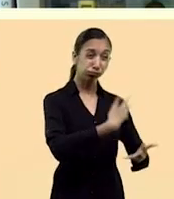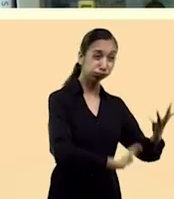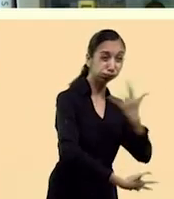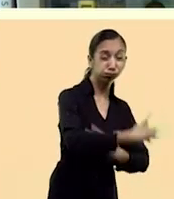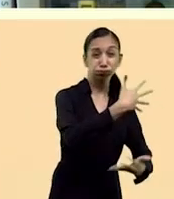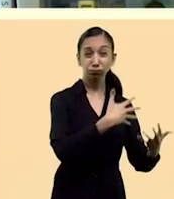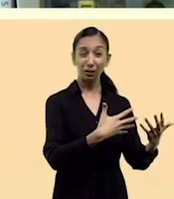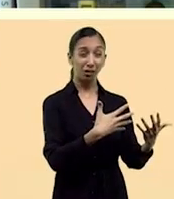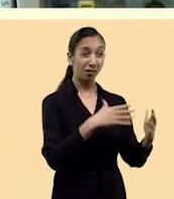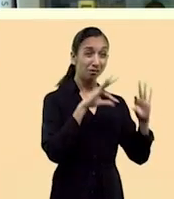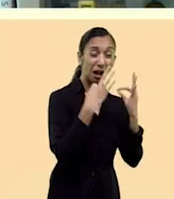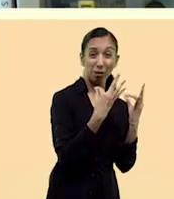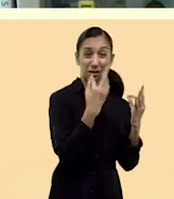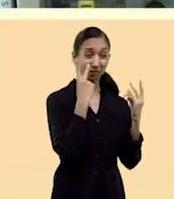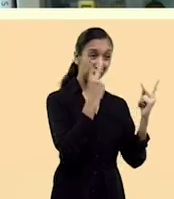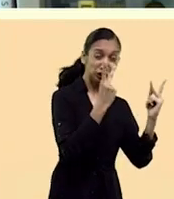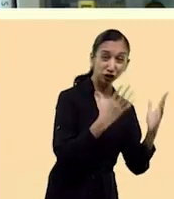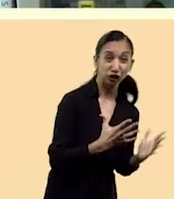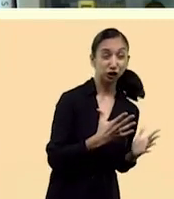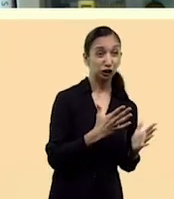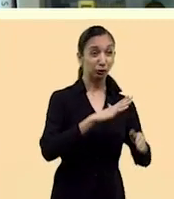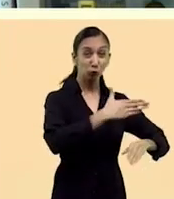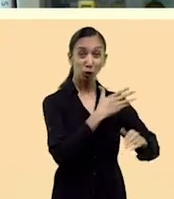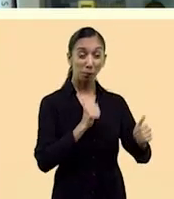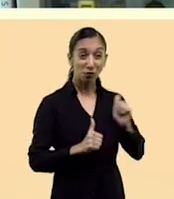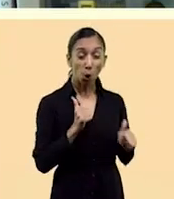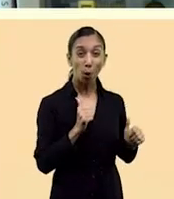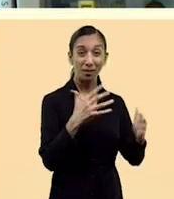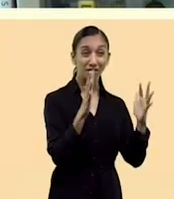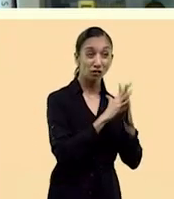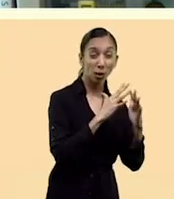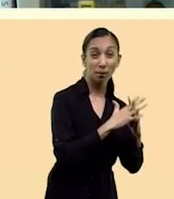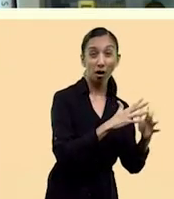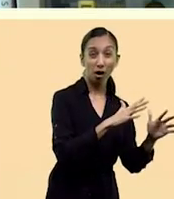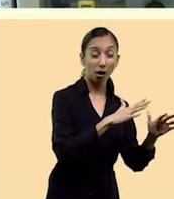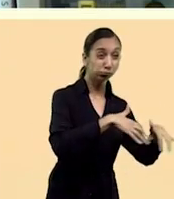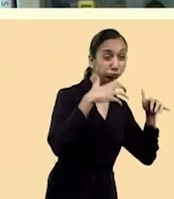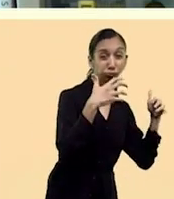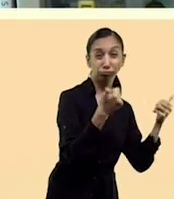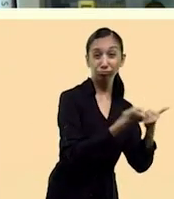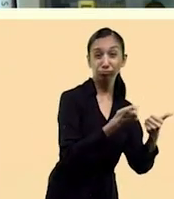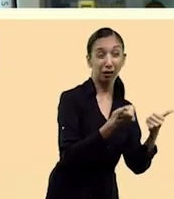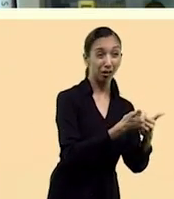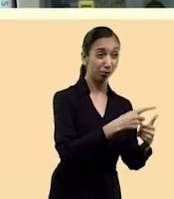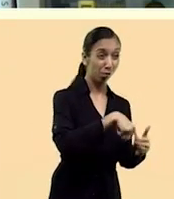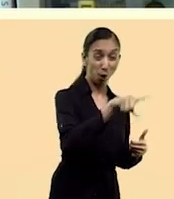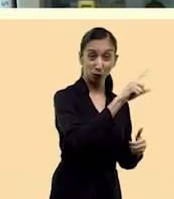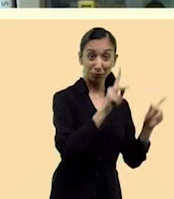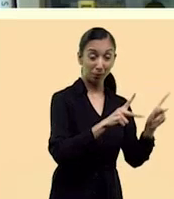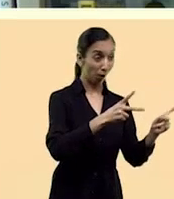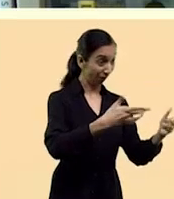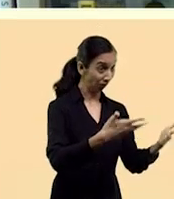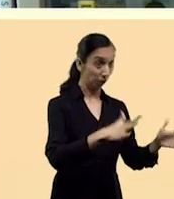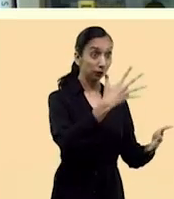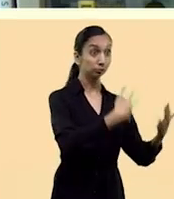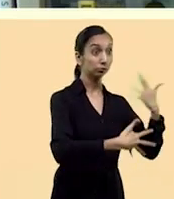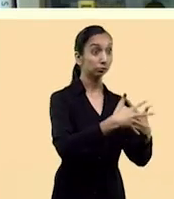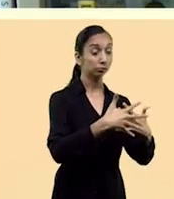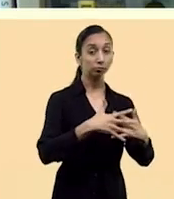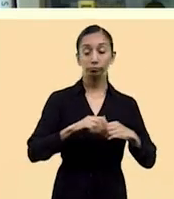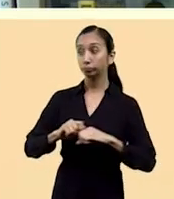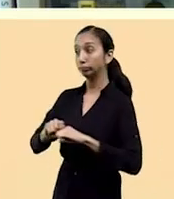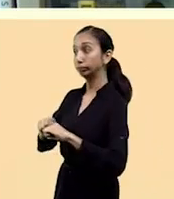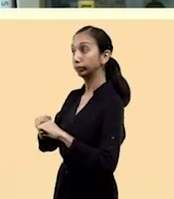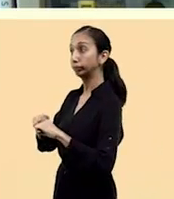classrooms, and families and visitors to school events like musical performances and football games. Those 1 million people go home to a couple 1 million more